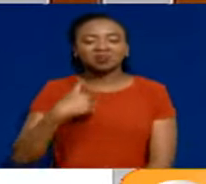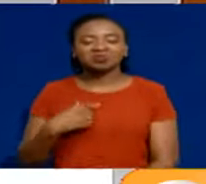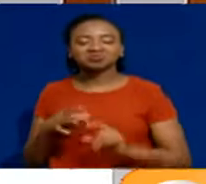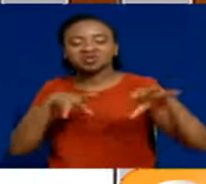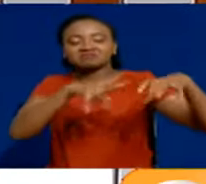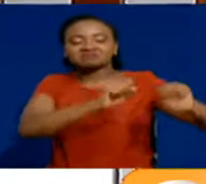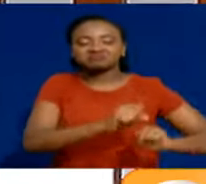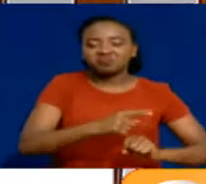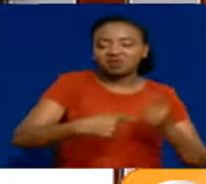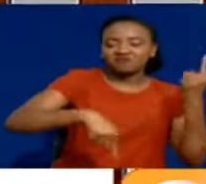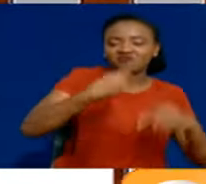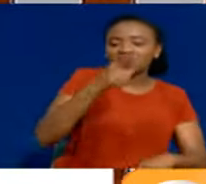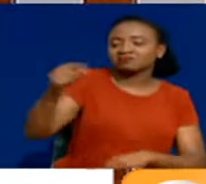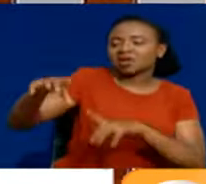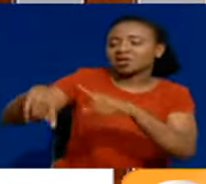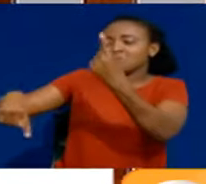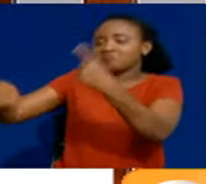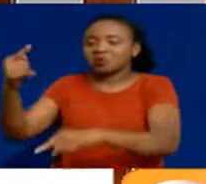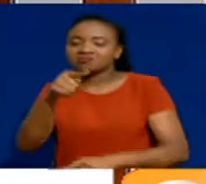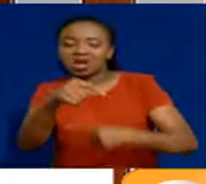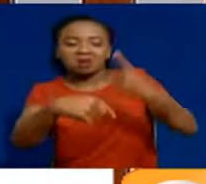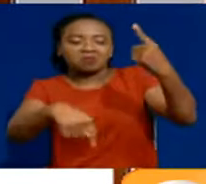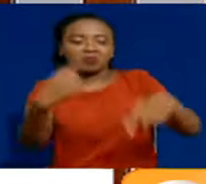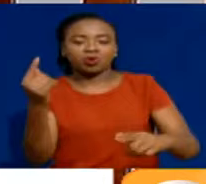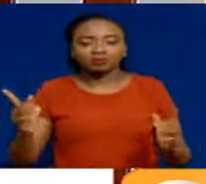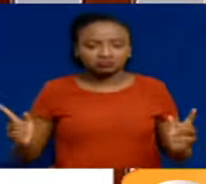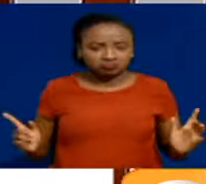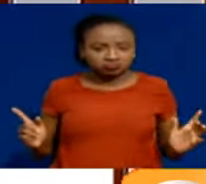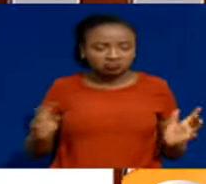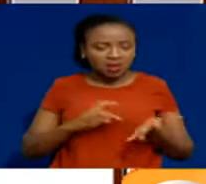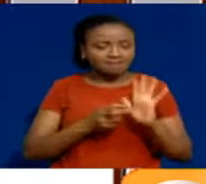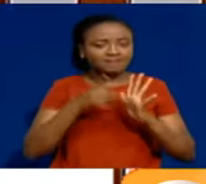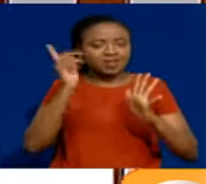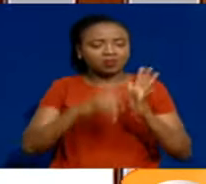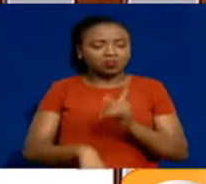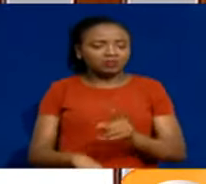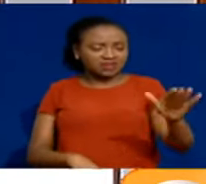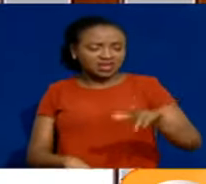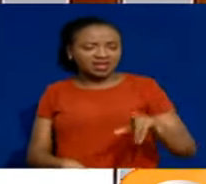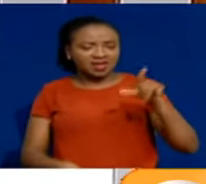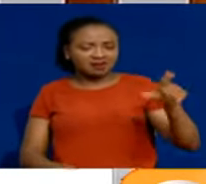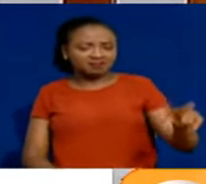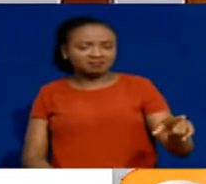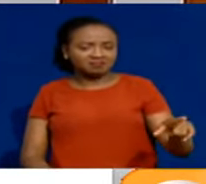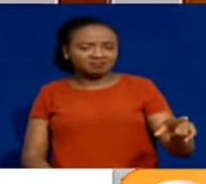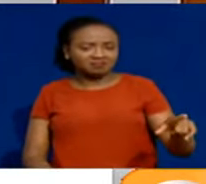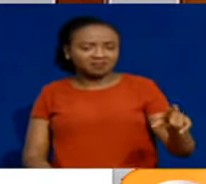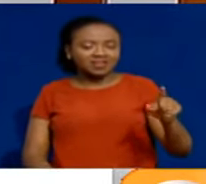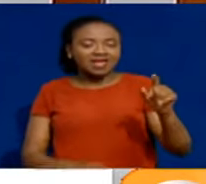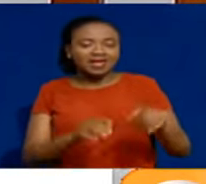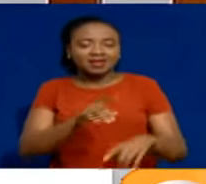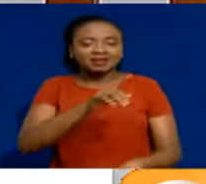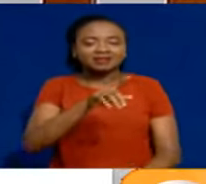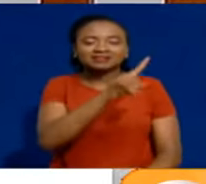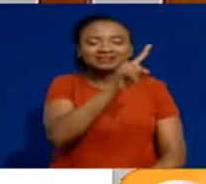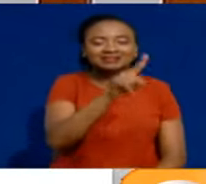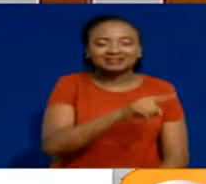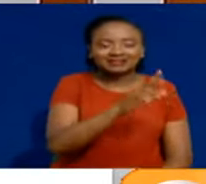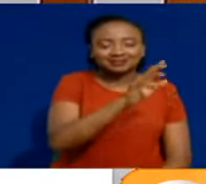in such place here, we want. Meaning that in Kiamba is Z. Z stands for